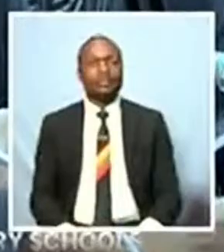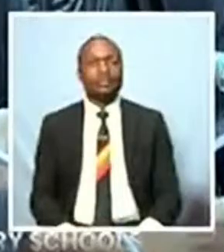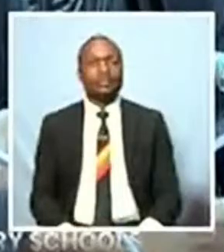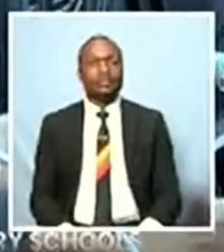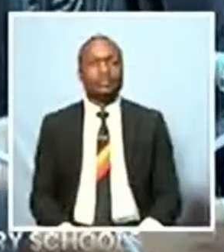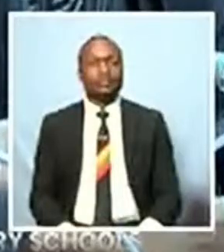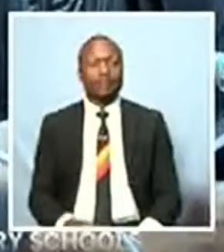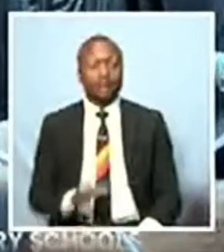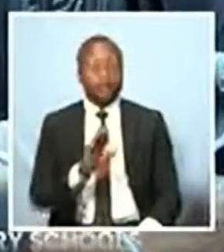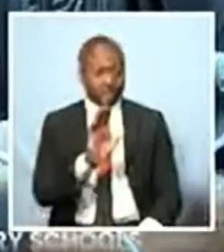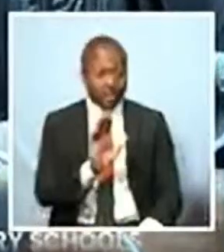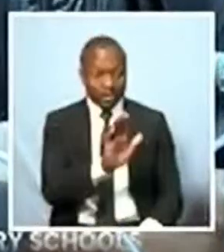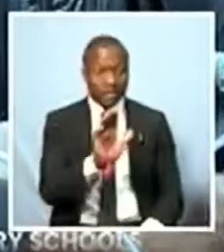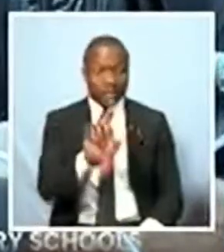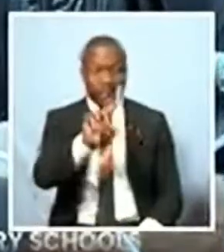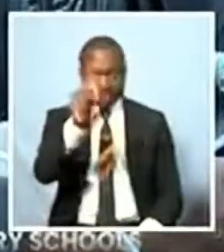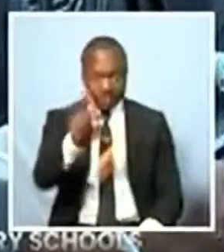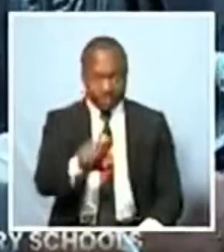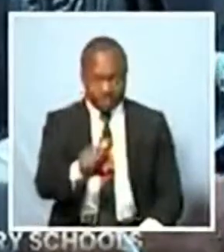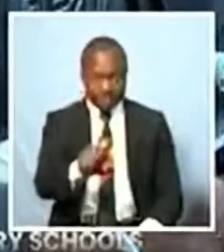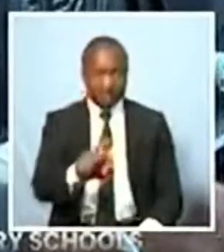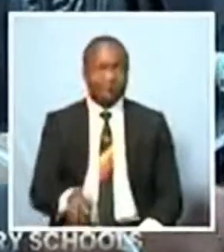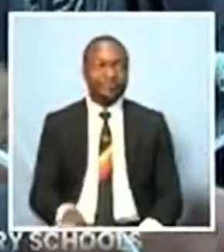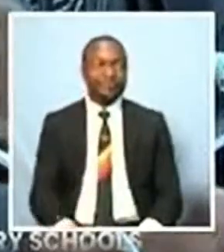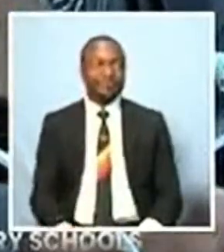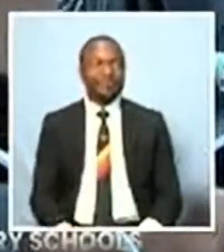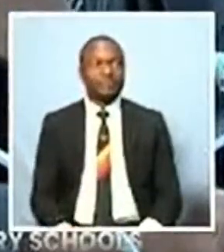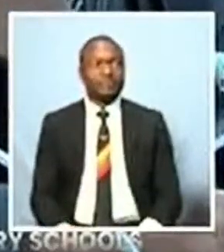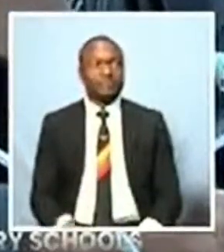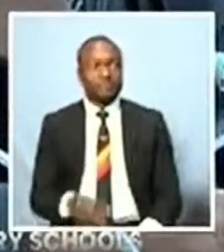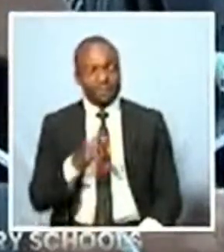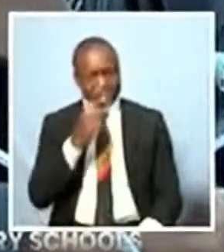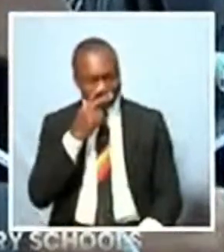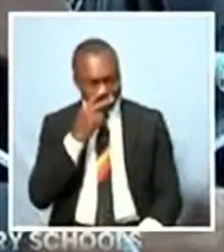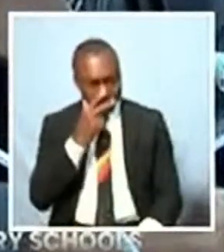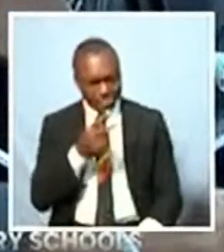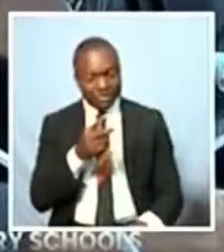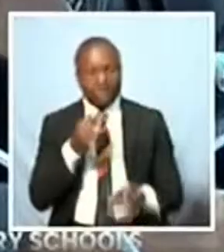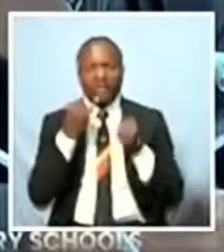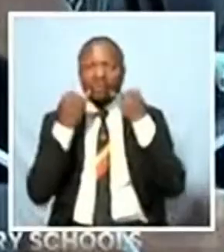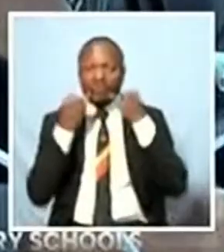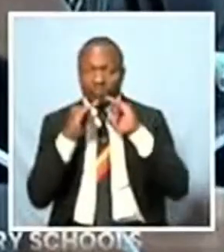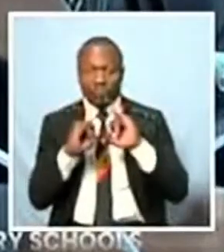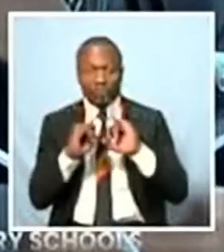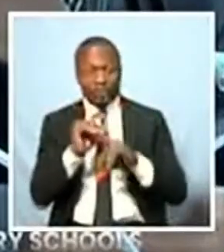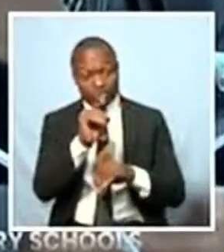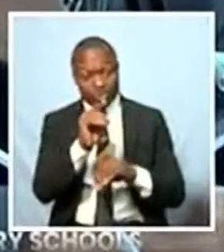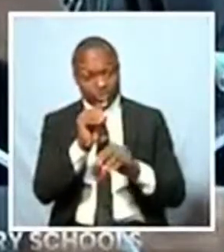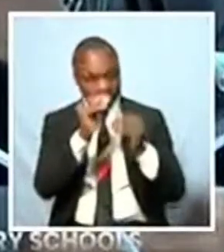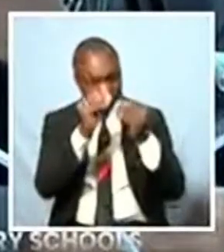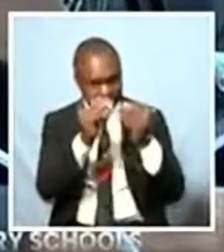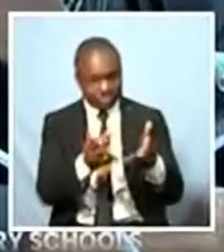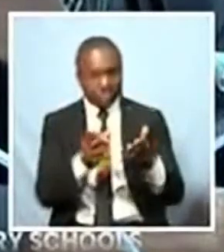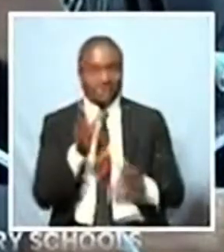his question was, he was looking at the data that you have provided.